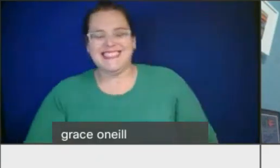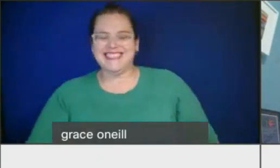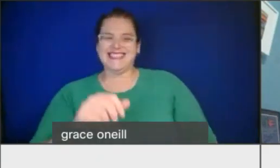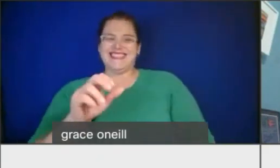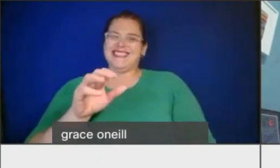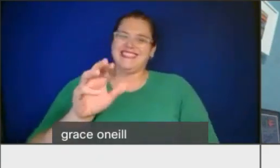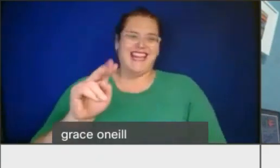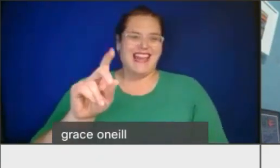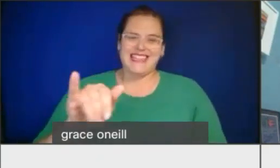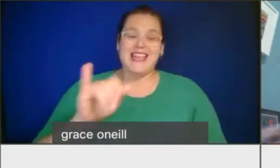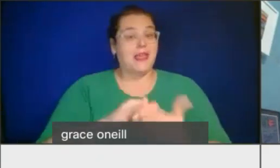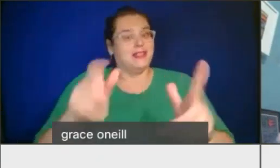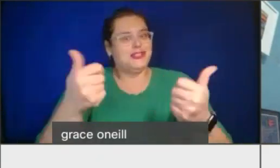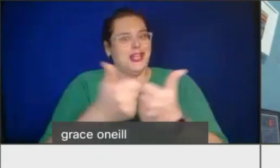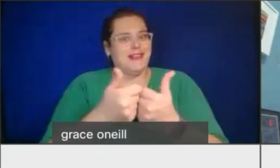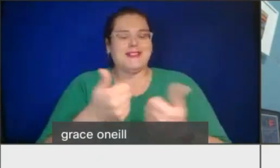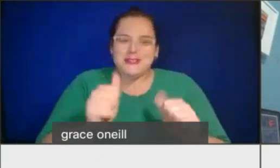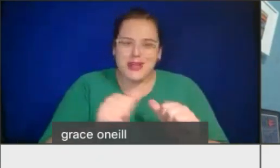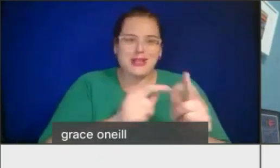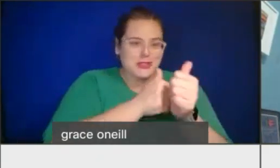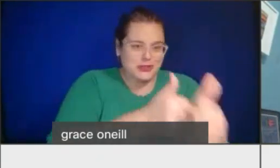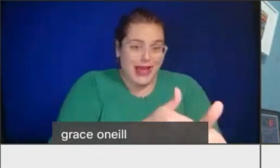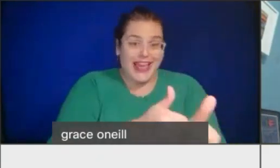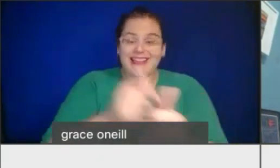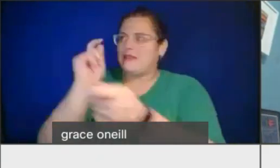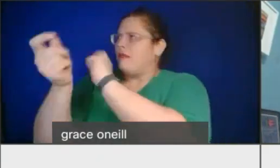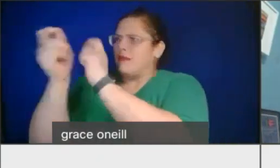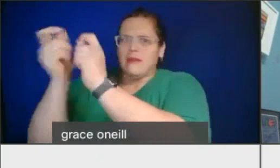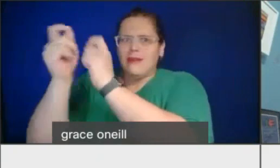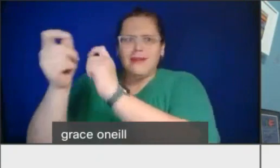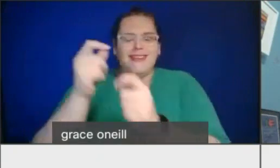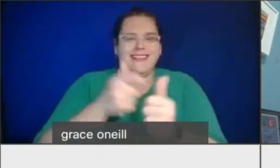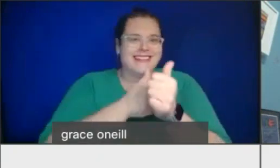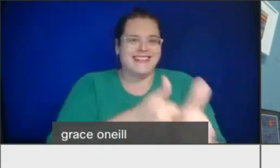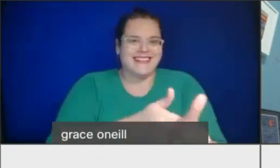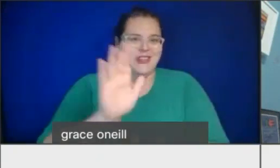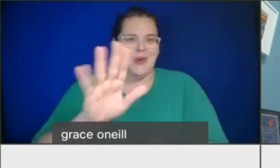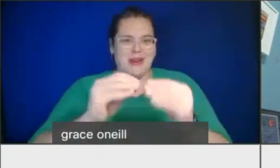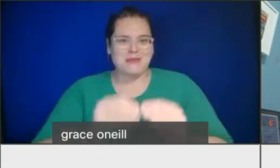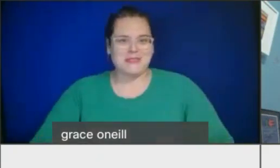people are current, how you keep your metrics up to date.